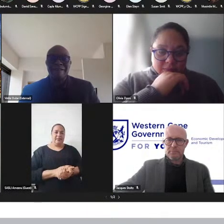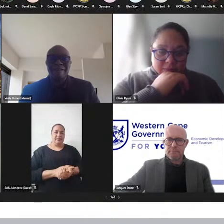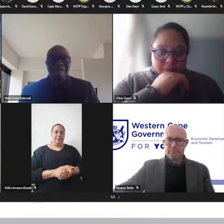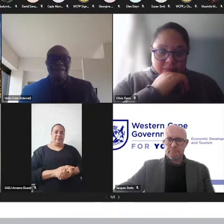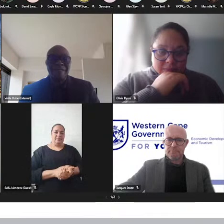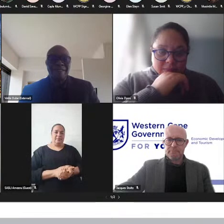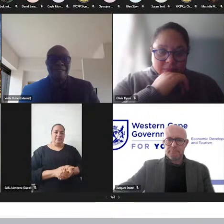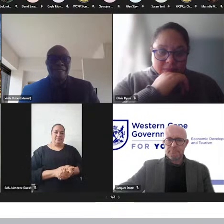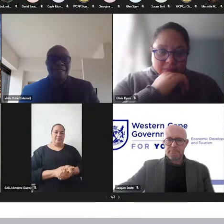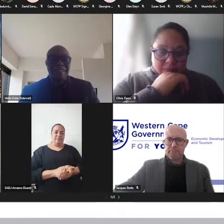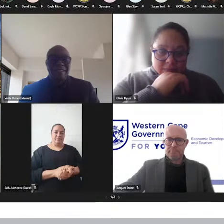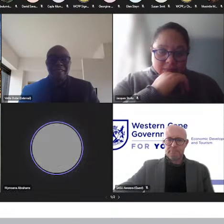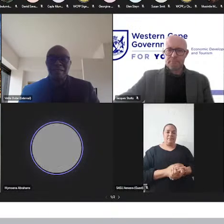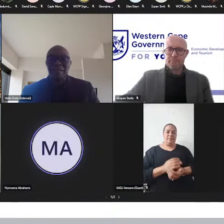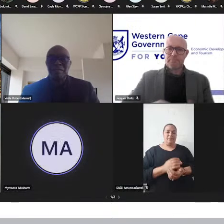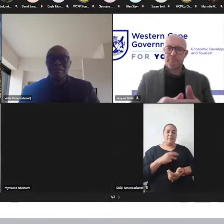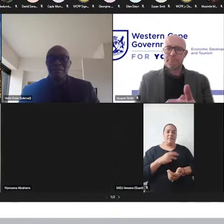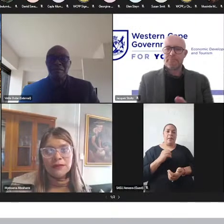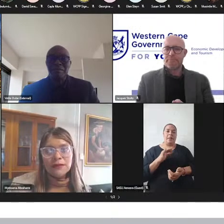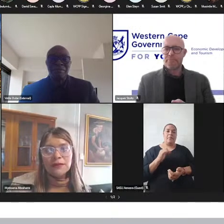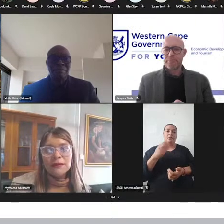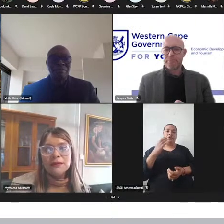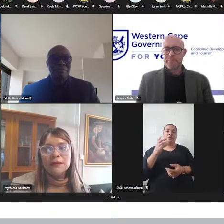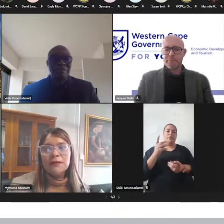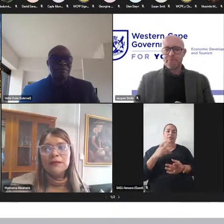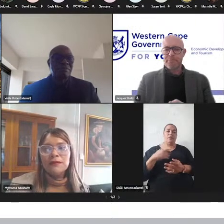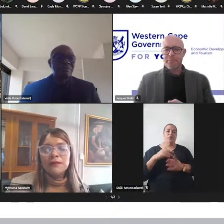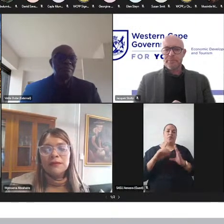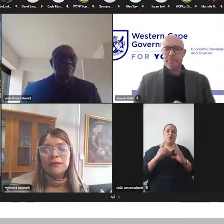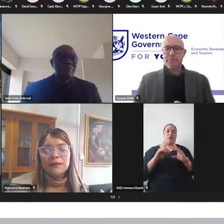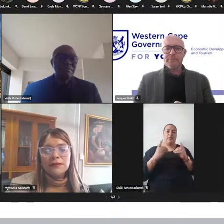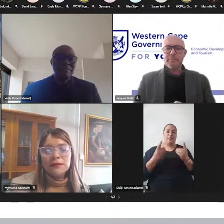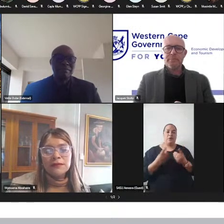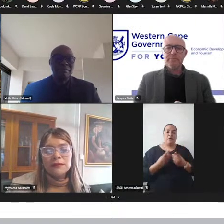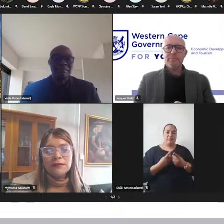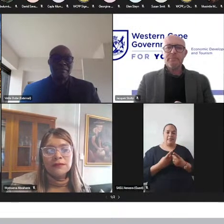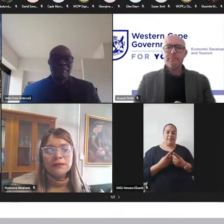Mamuna Abrams, the Chief Financial Officer for the department.